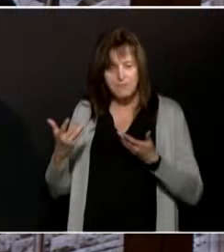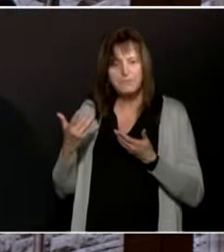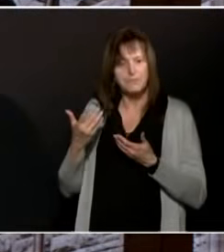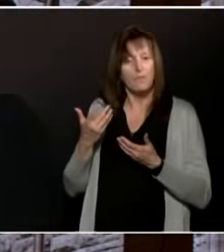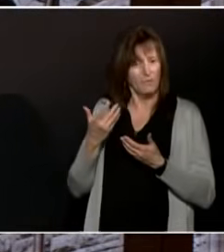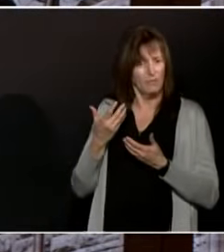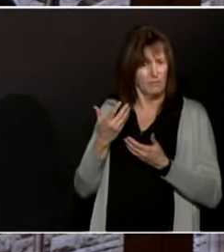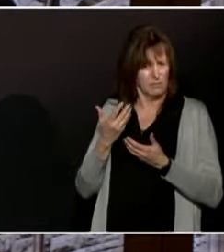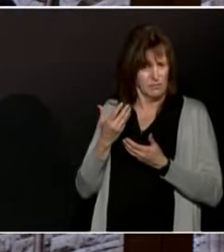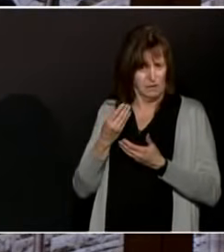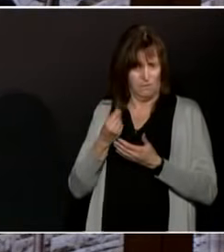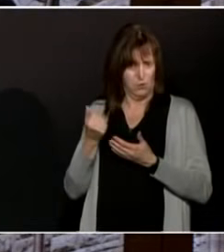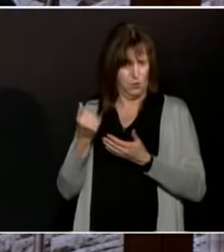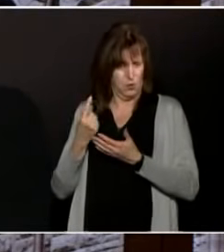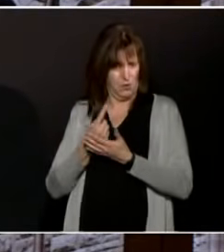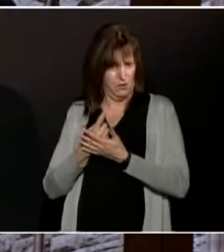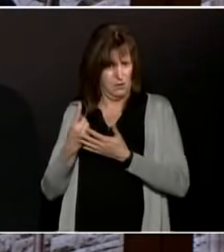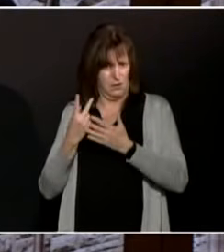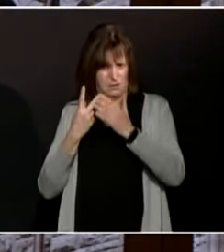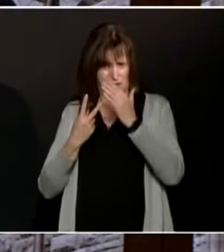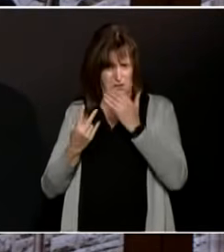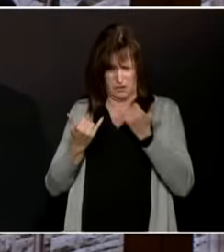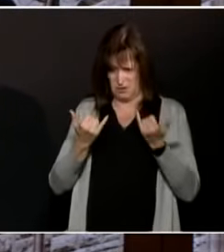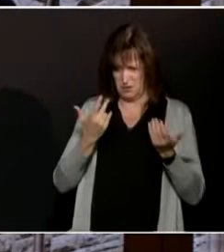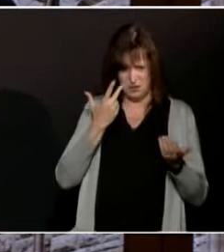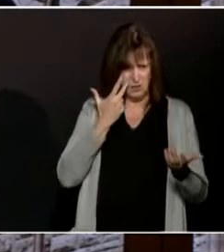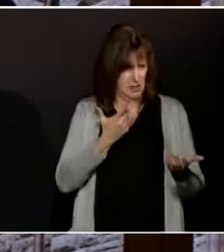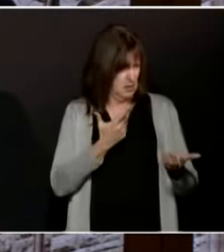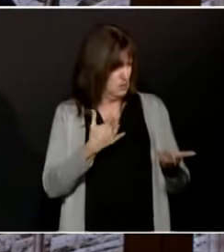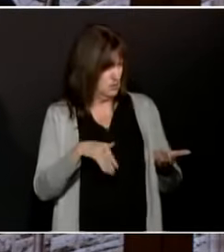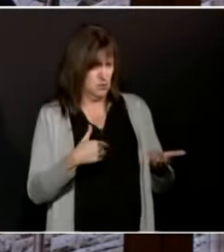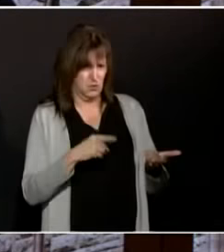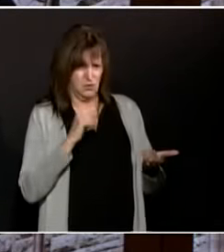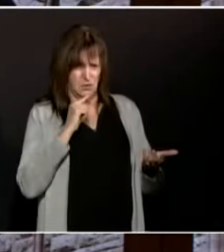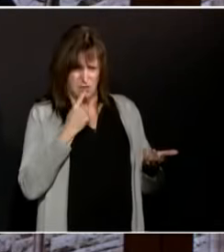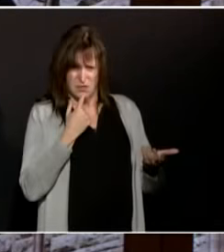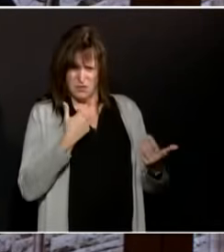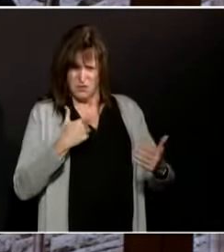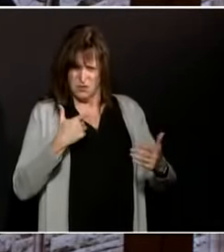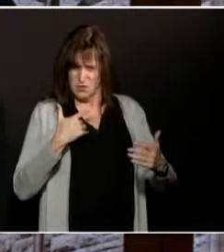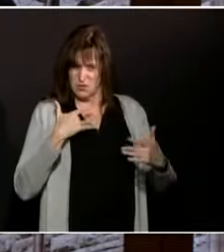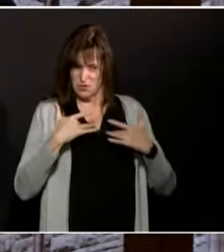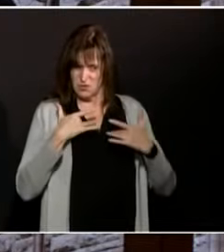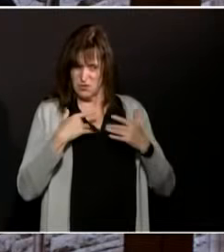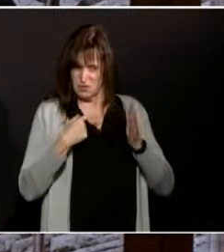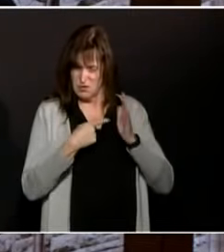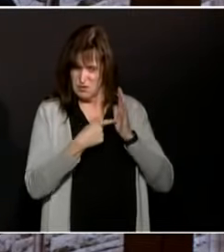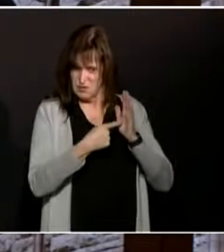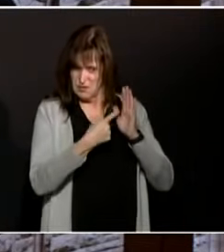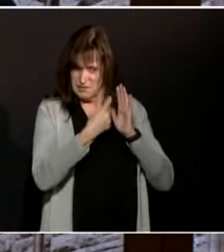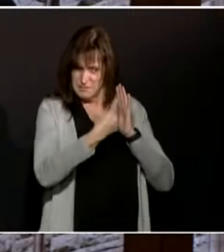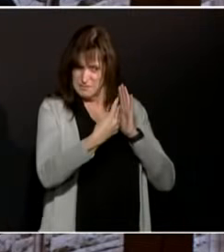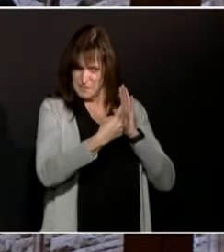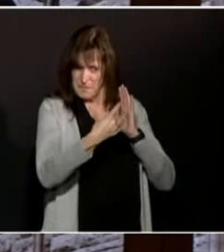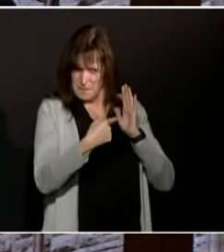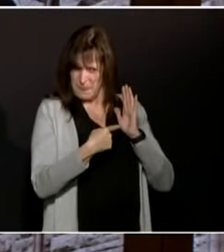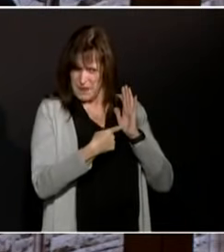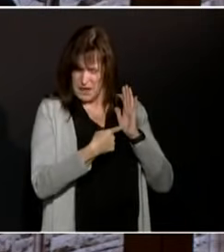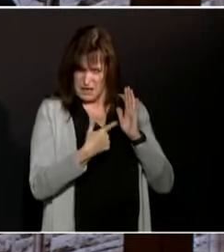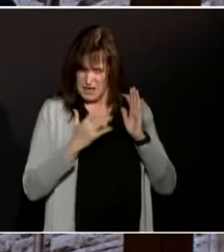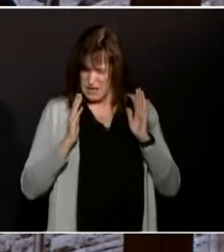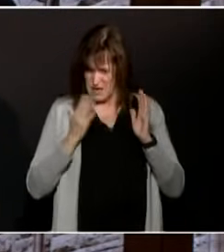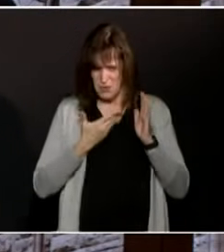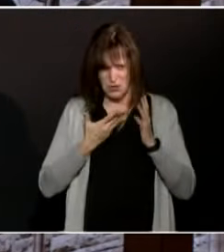we're seeing the extreme concerns, and the modeling data supports that, of what we're facing today and in the weeks